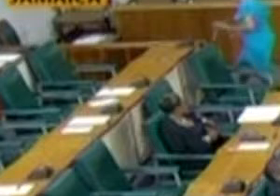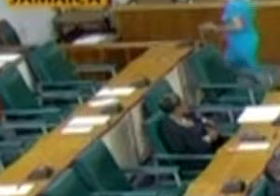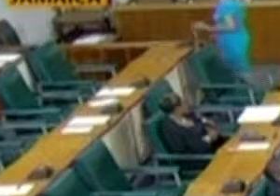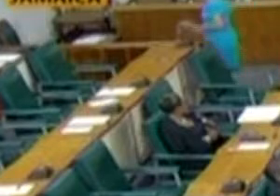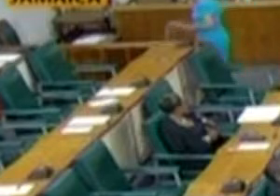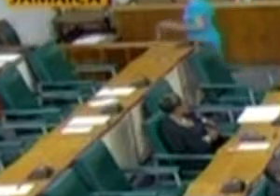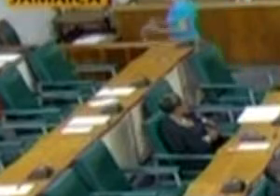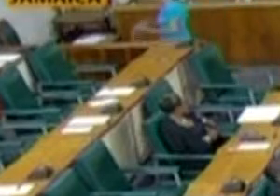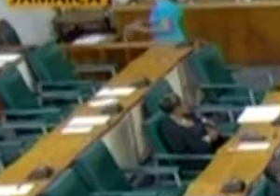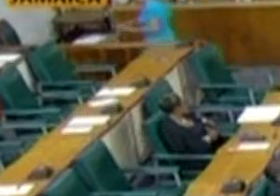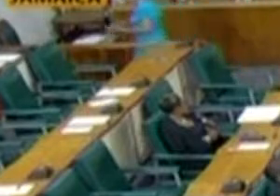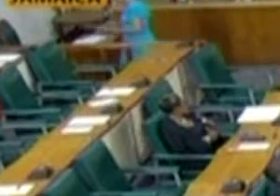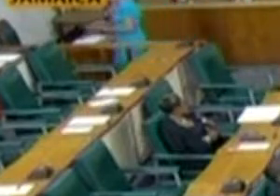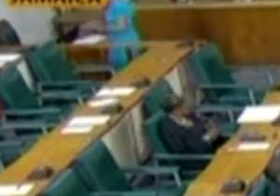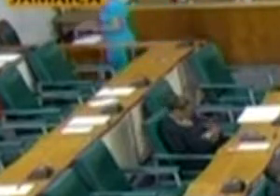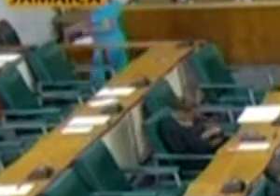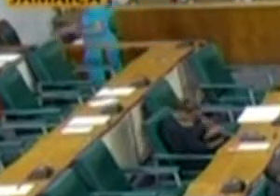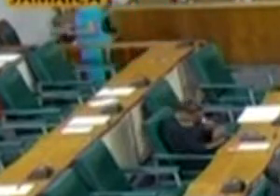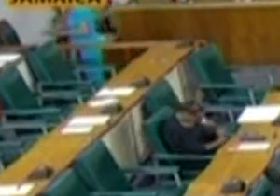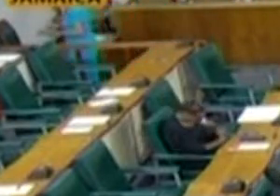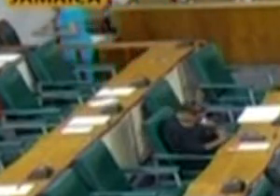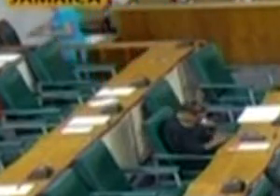Don't you